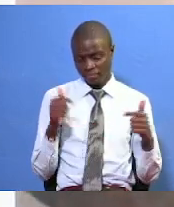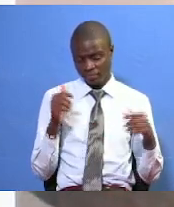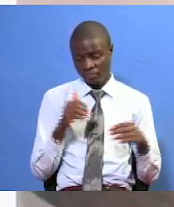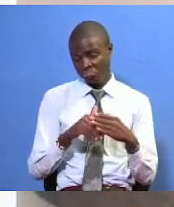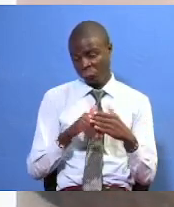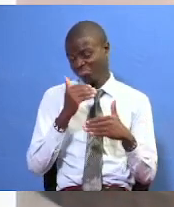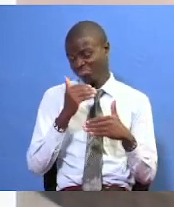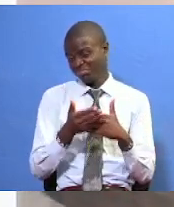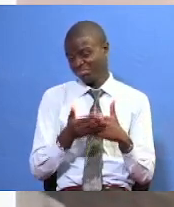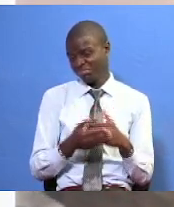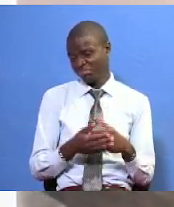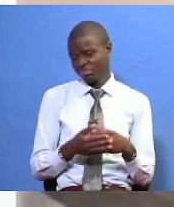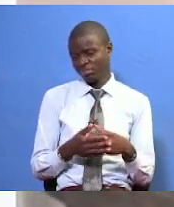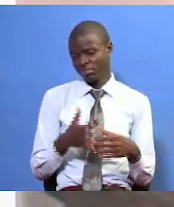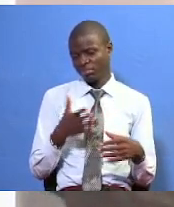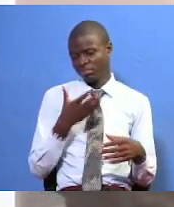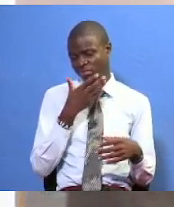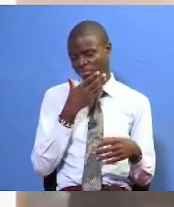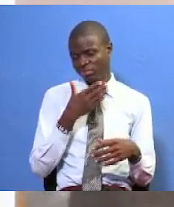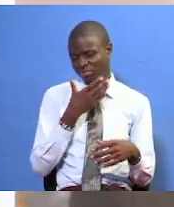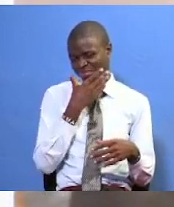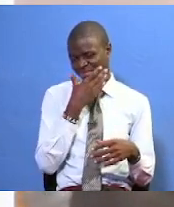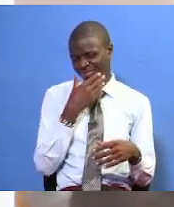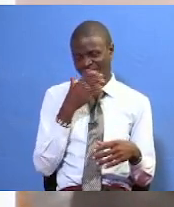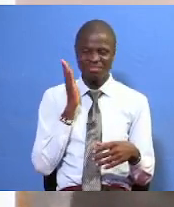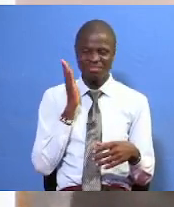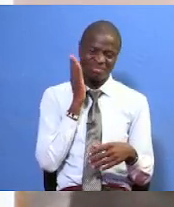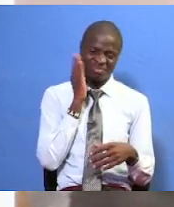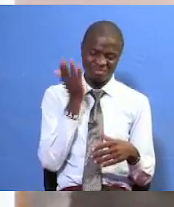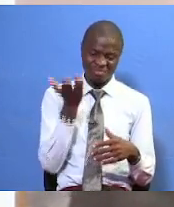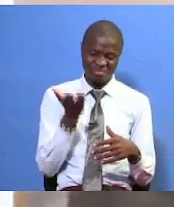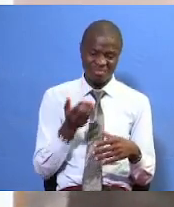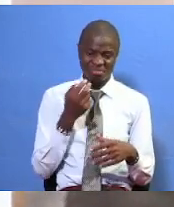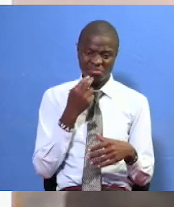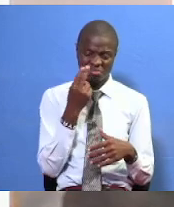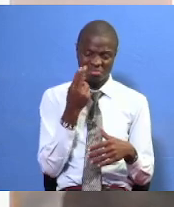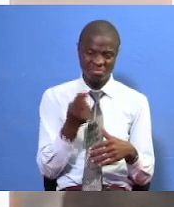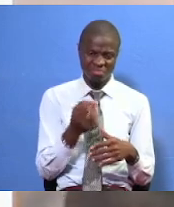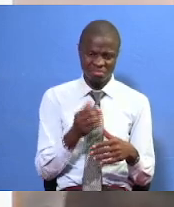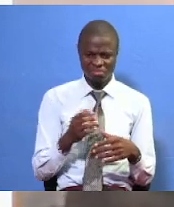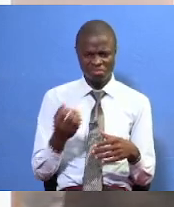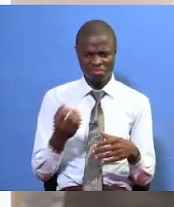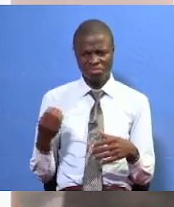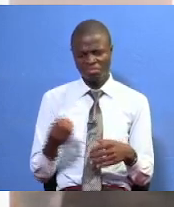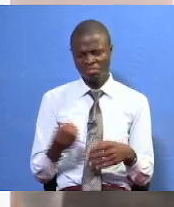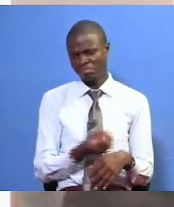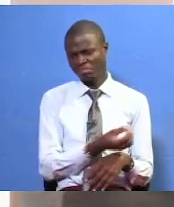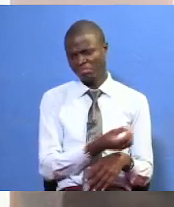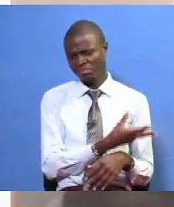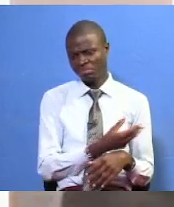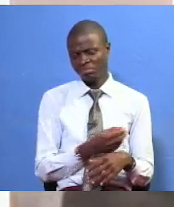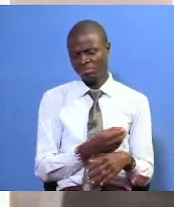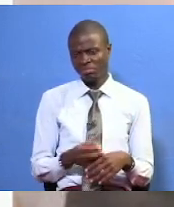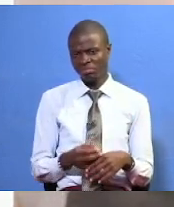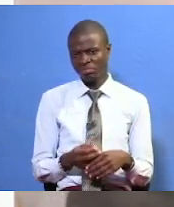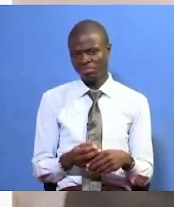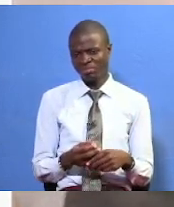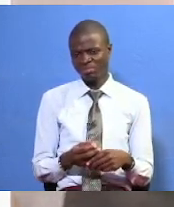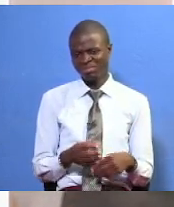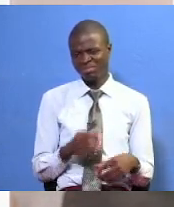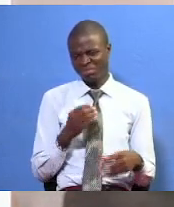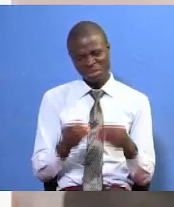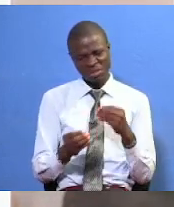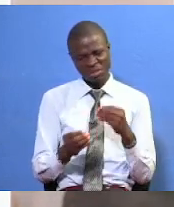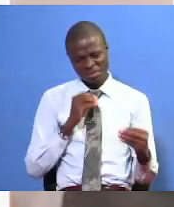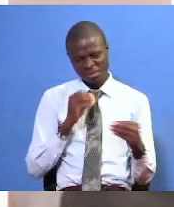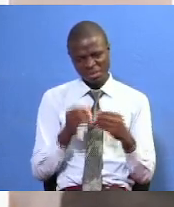fact, my mother once told me of an evening when I fell asleep in the kitchen as she was preparing